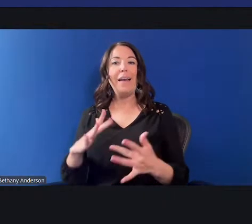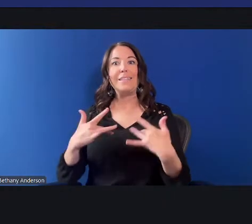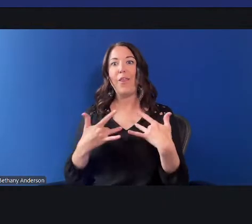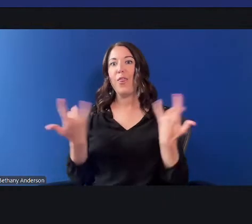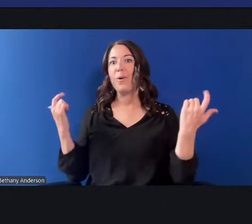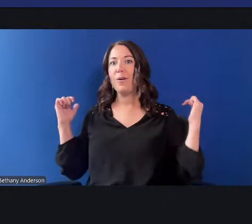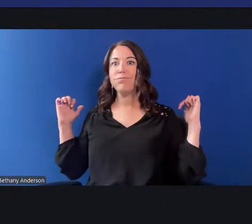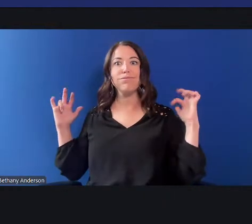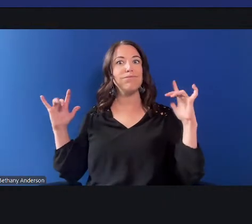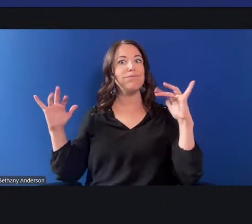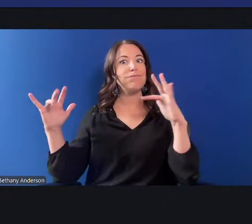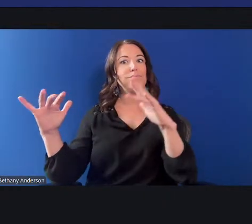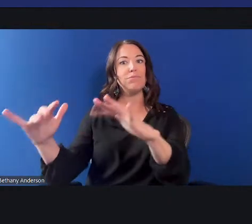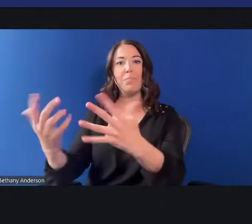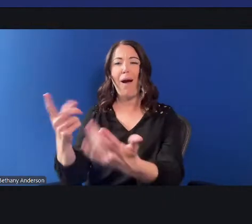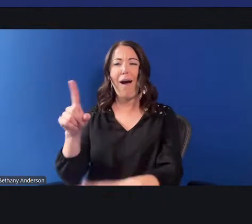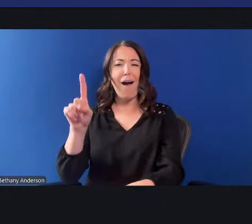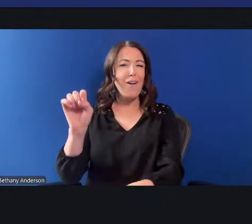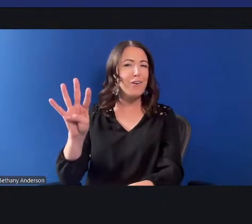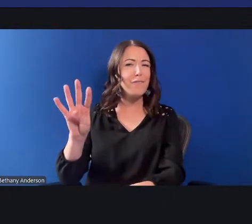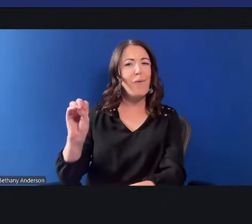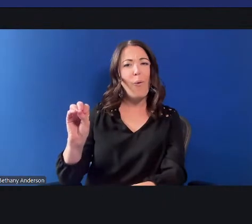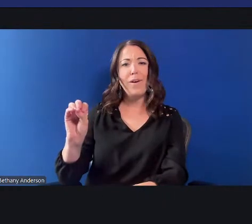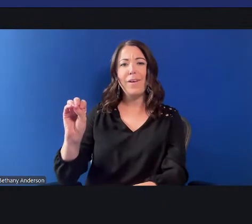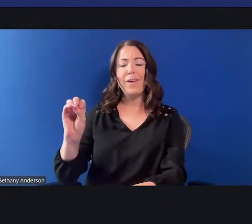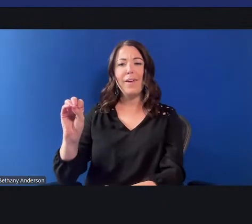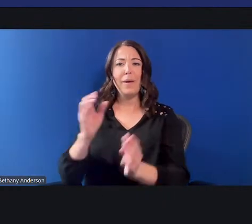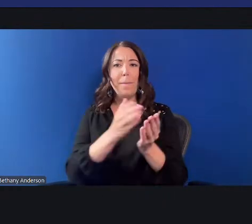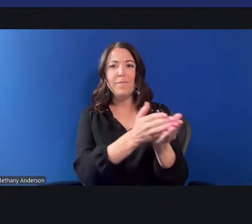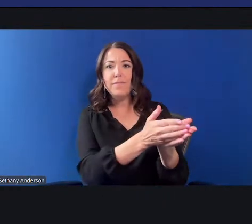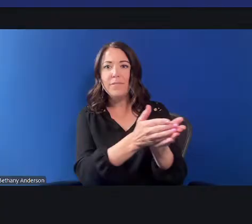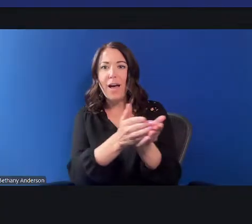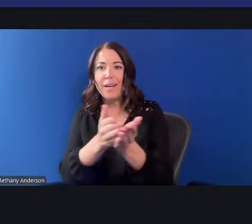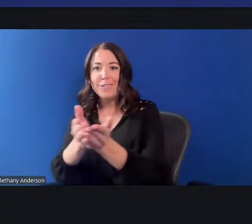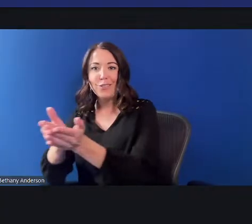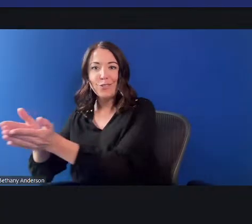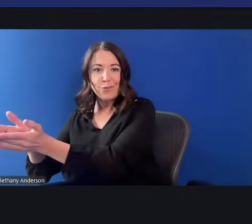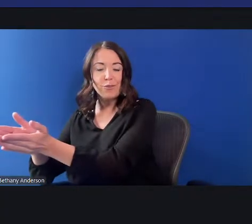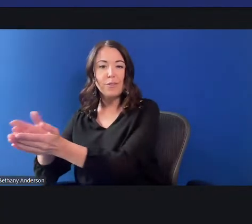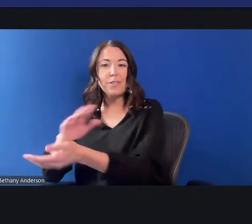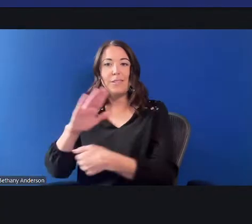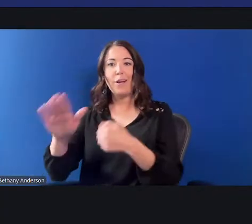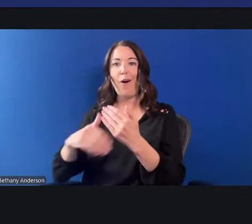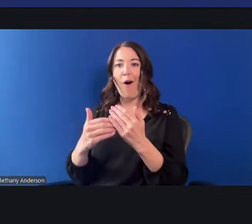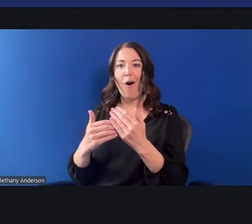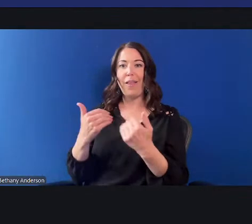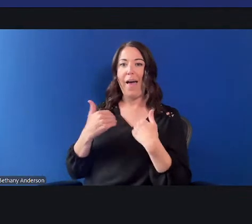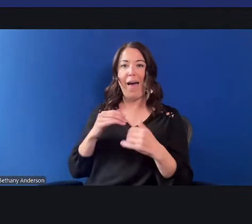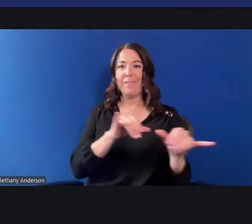with 140 plus other vessels, all attempting to accomplish the same goal.